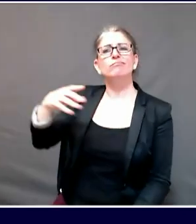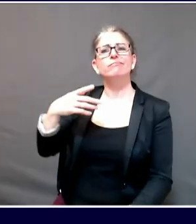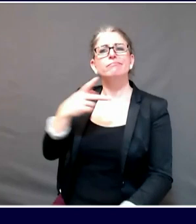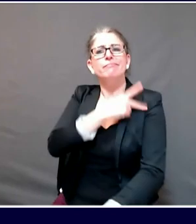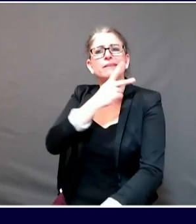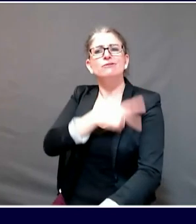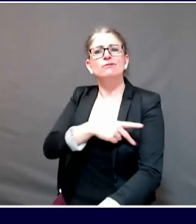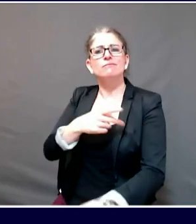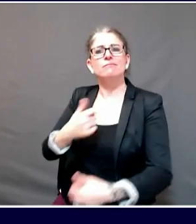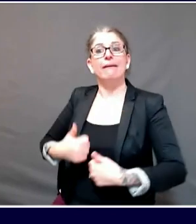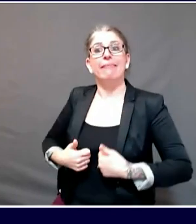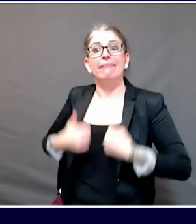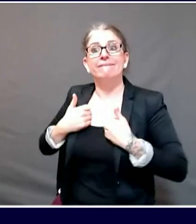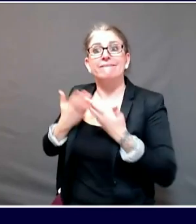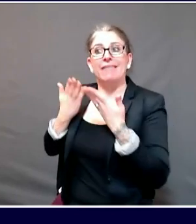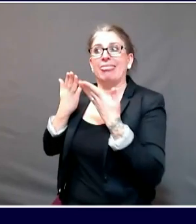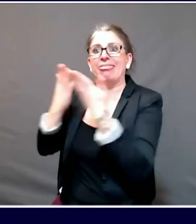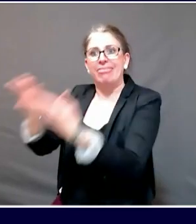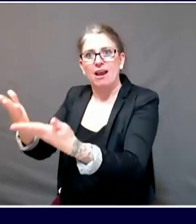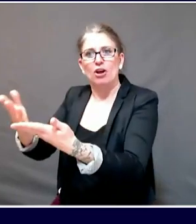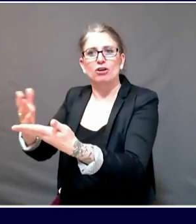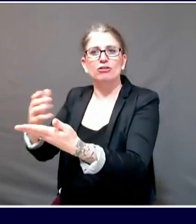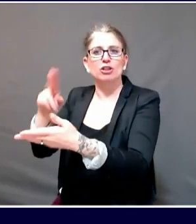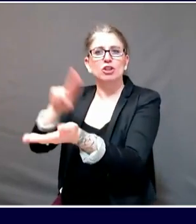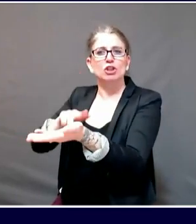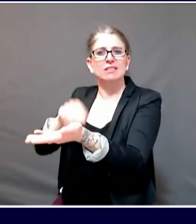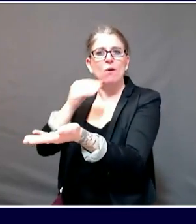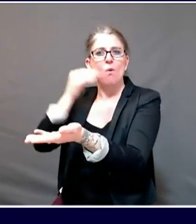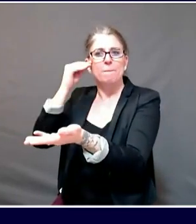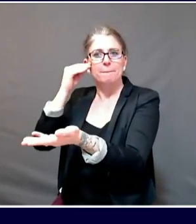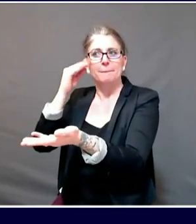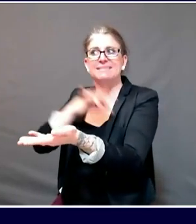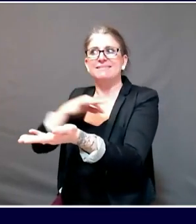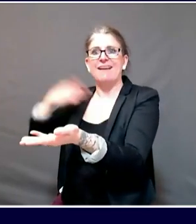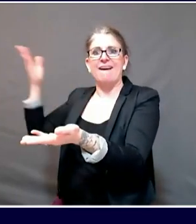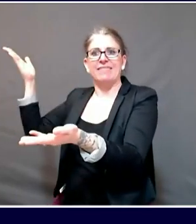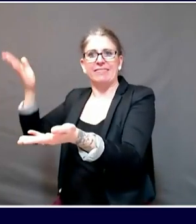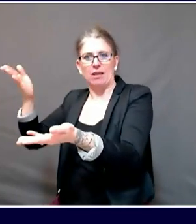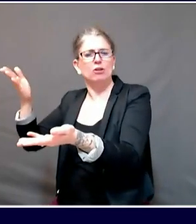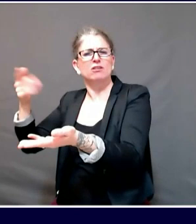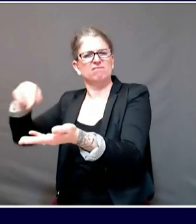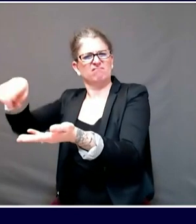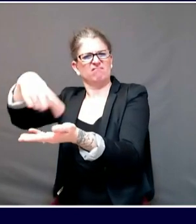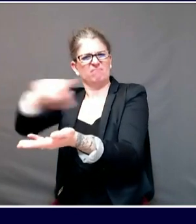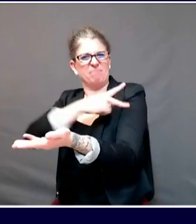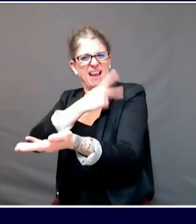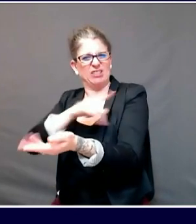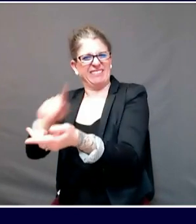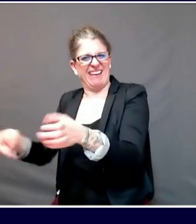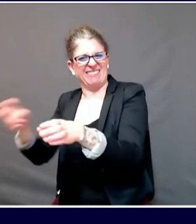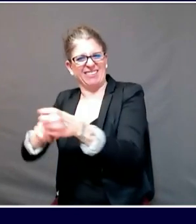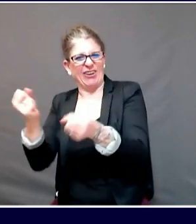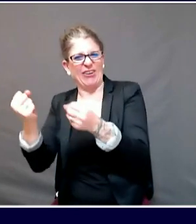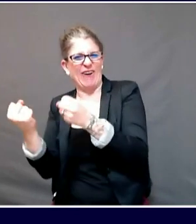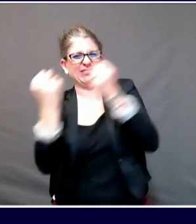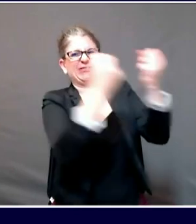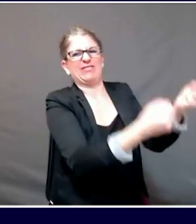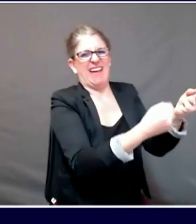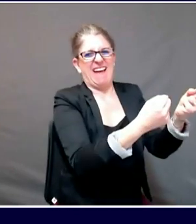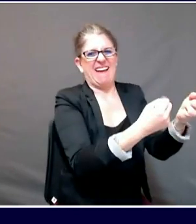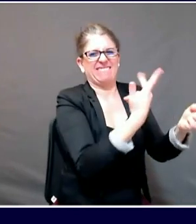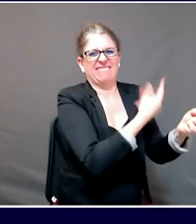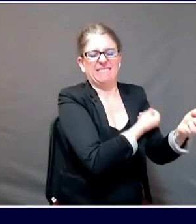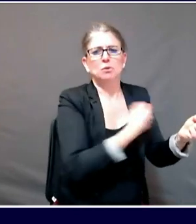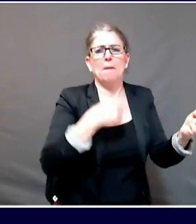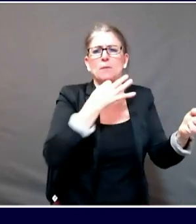vaccines. Will there be plans to go to them? Steve, there are very, very intricate and detailed